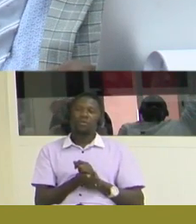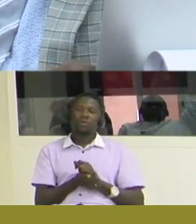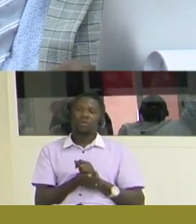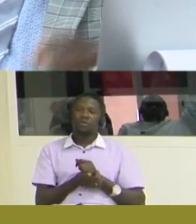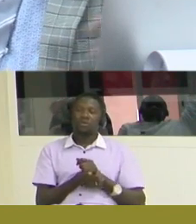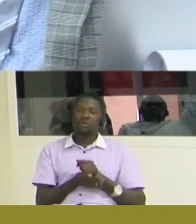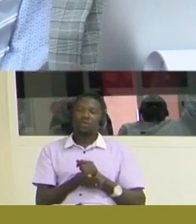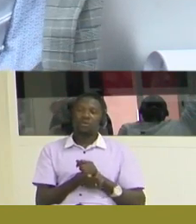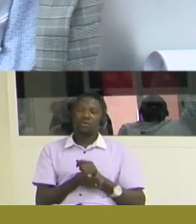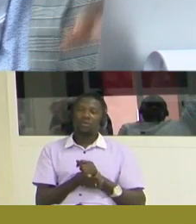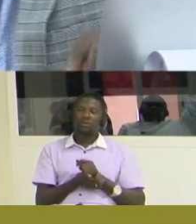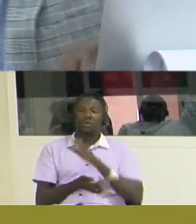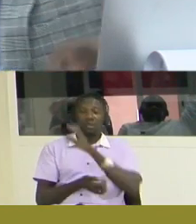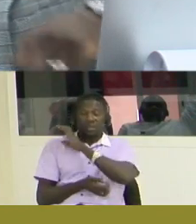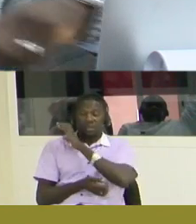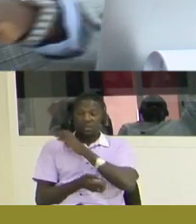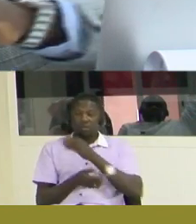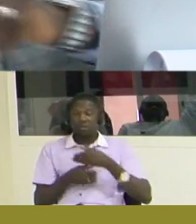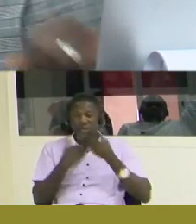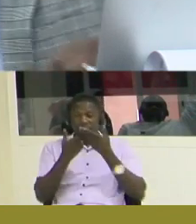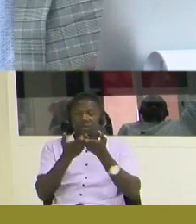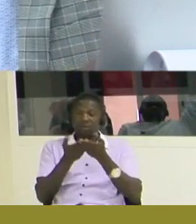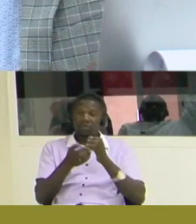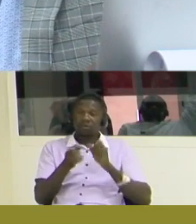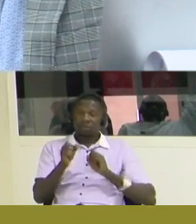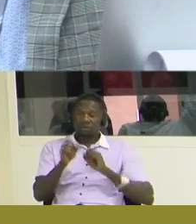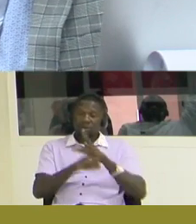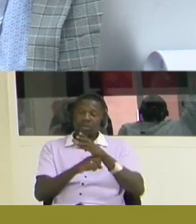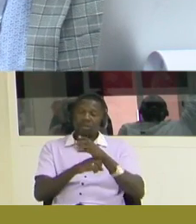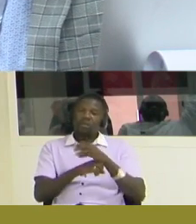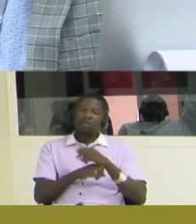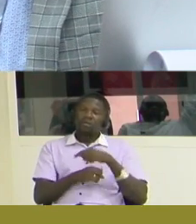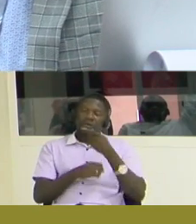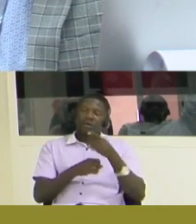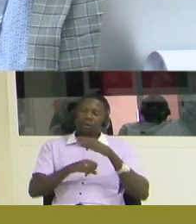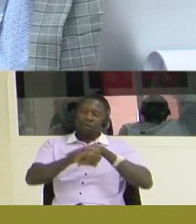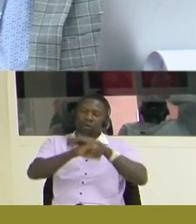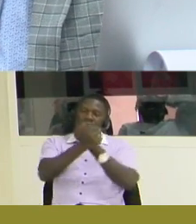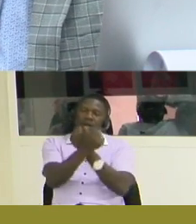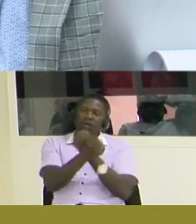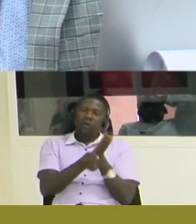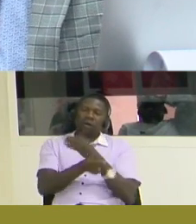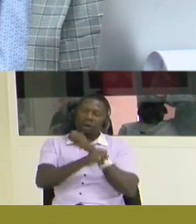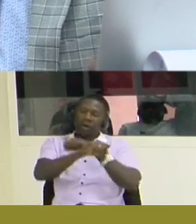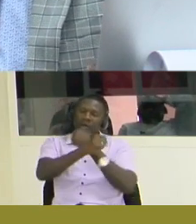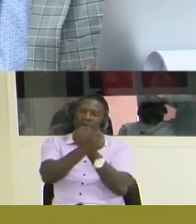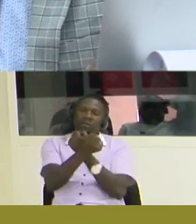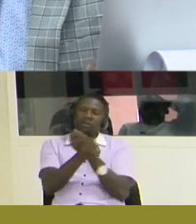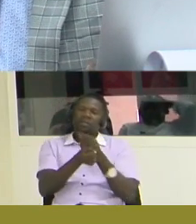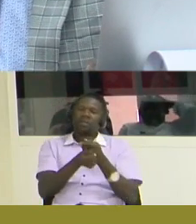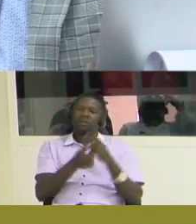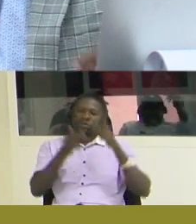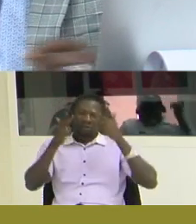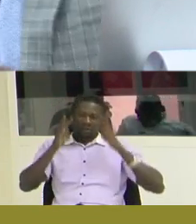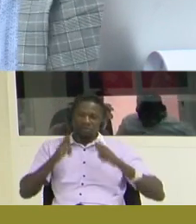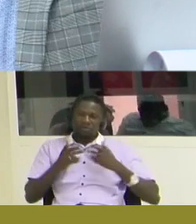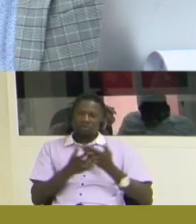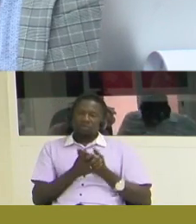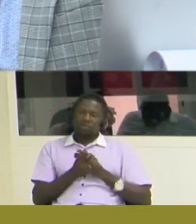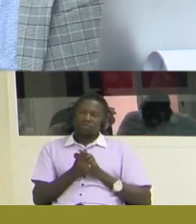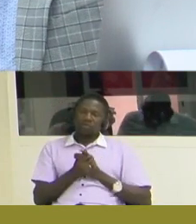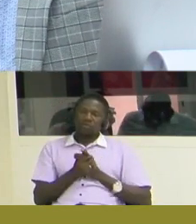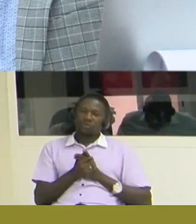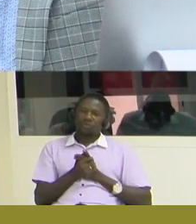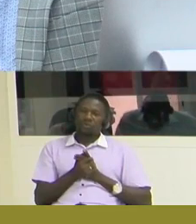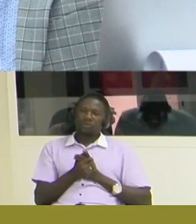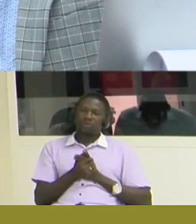this so-called illegal gathering yes sir and what happened after that I